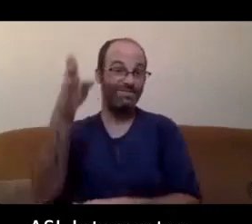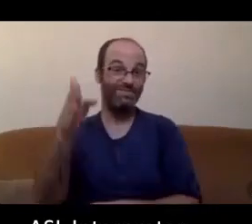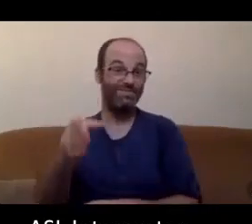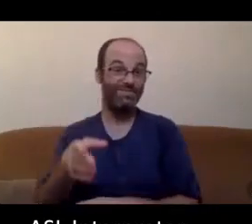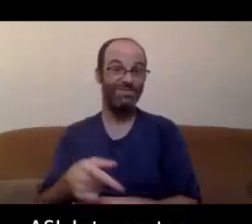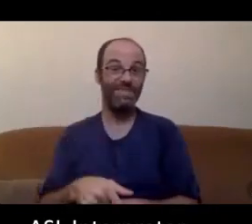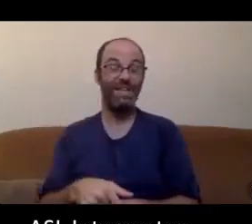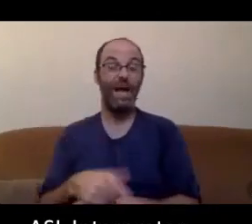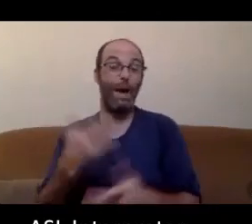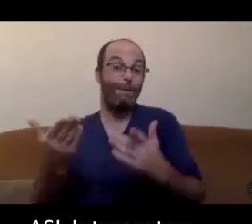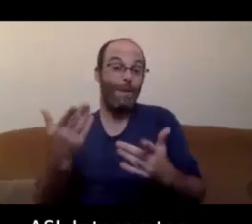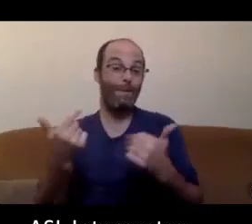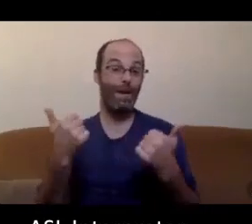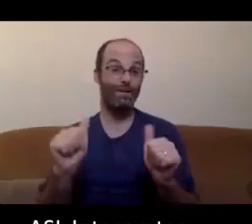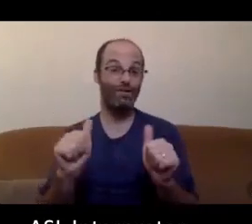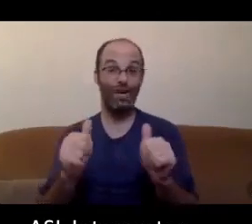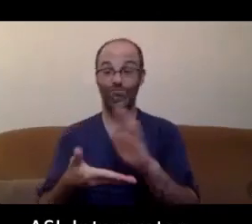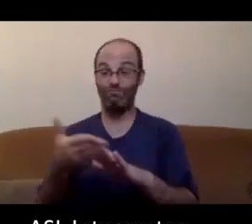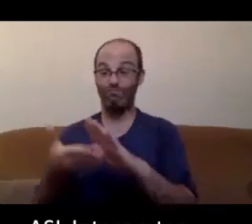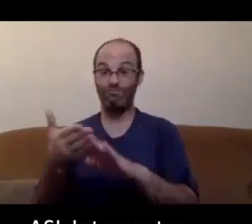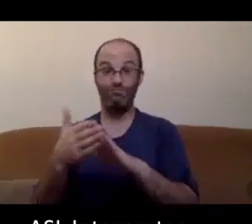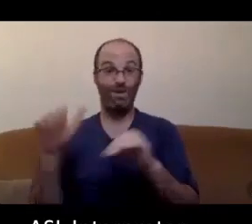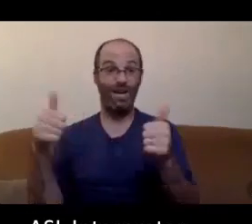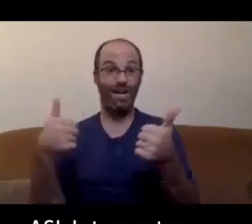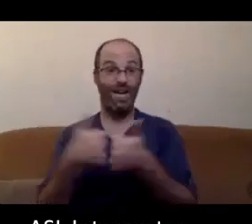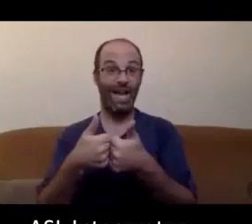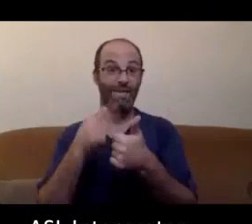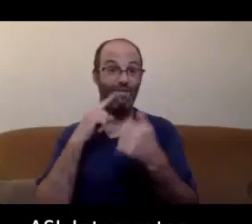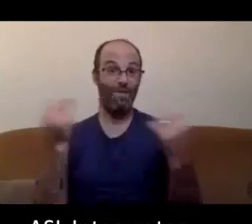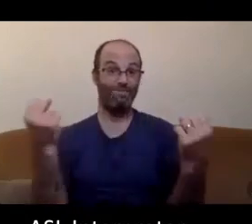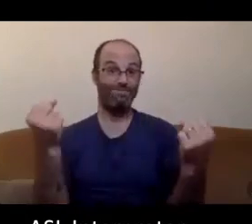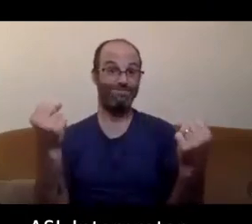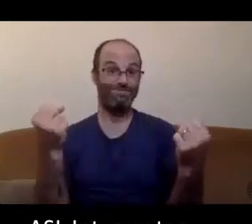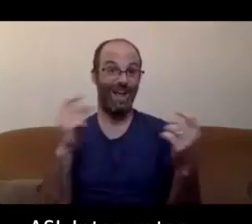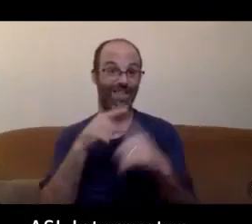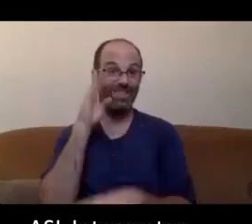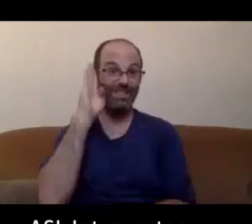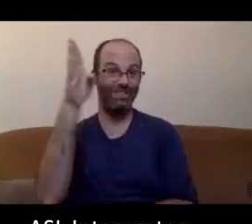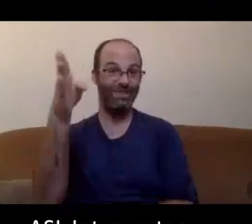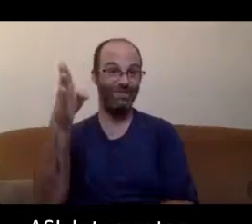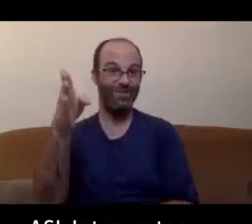to run a few sessions of the sign language games in the future, maybe.